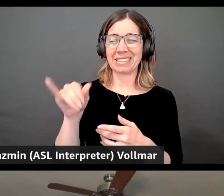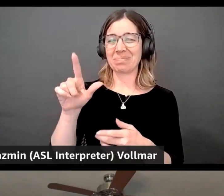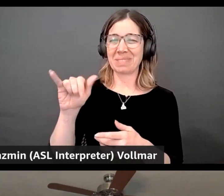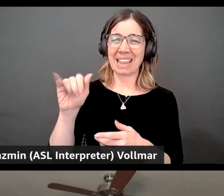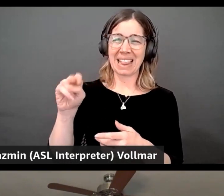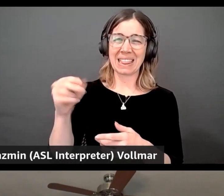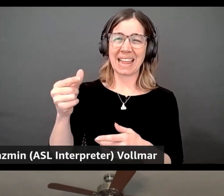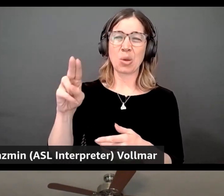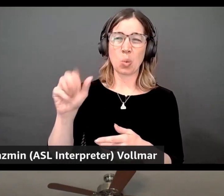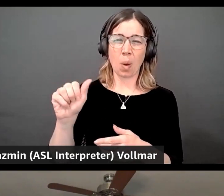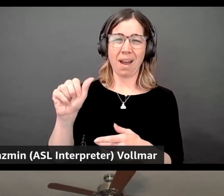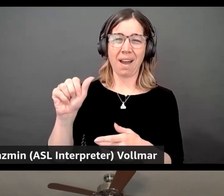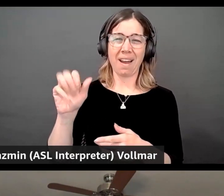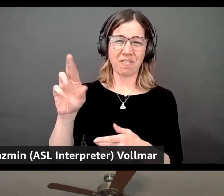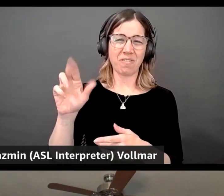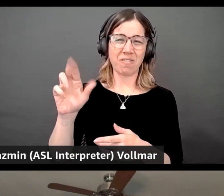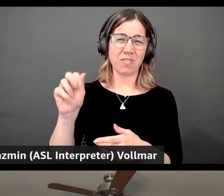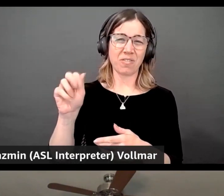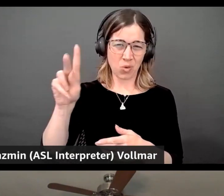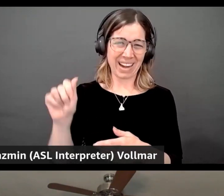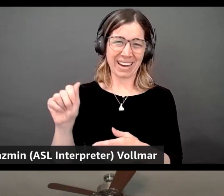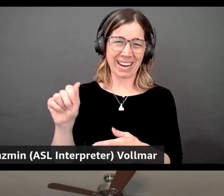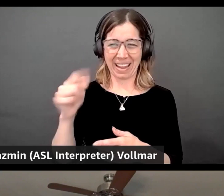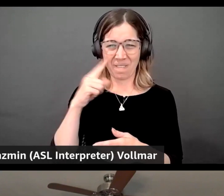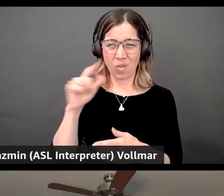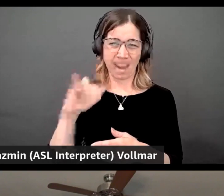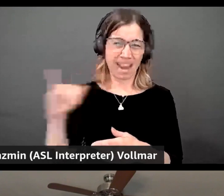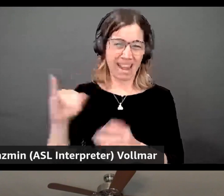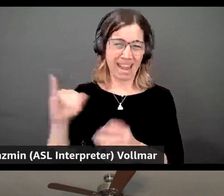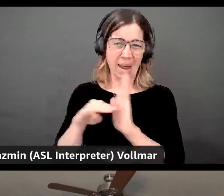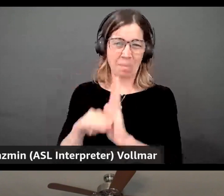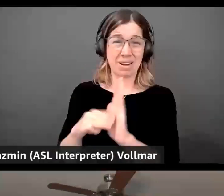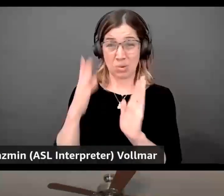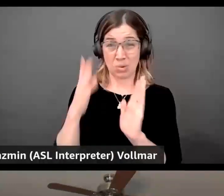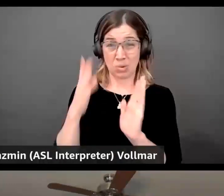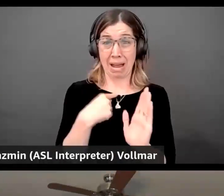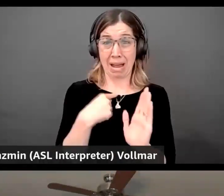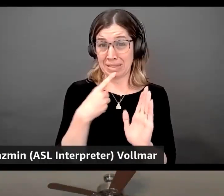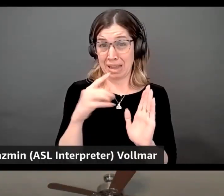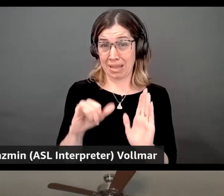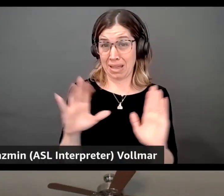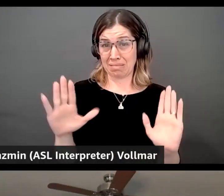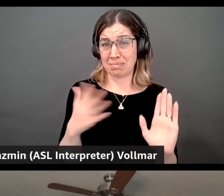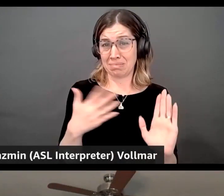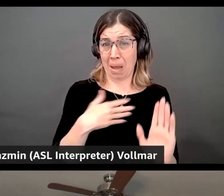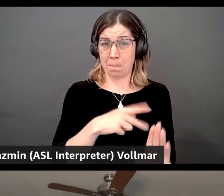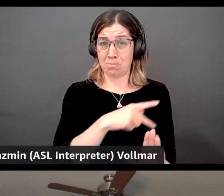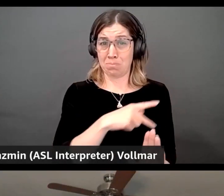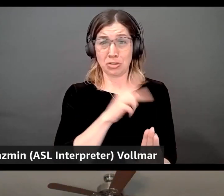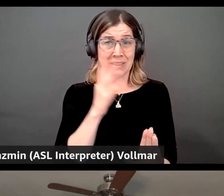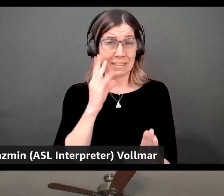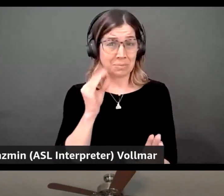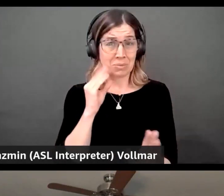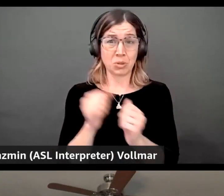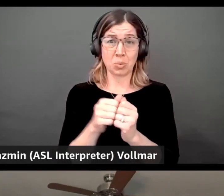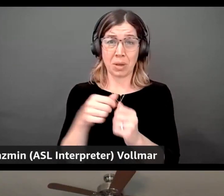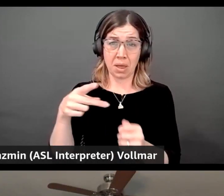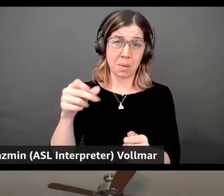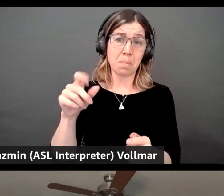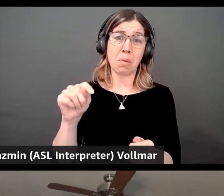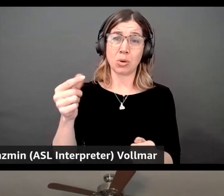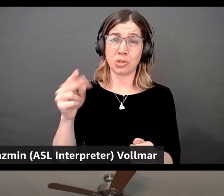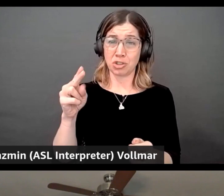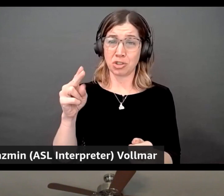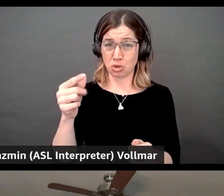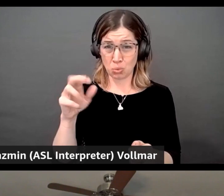And I'm kind of saying that because as I've been going on my own personal journey with Postgres, I've seen all these different workloads